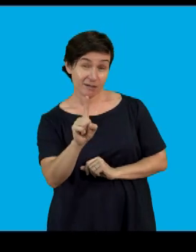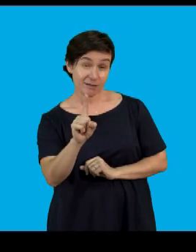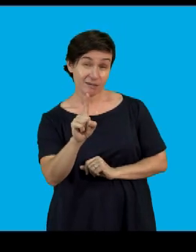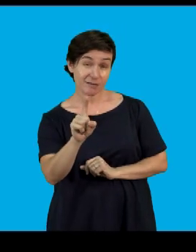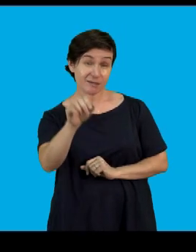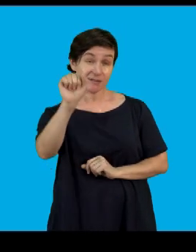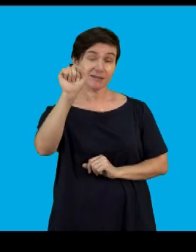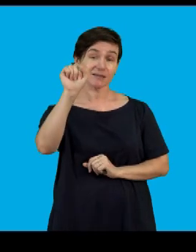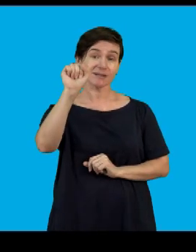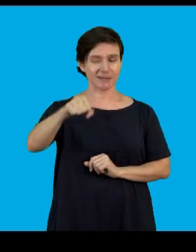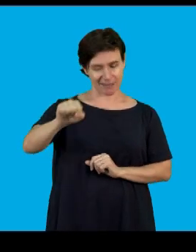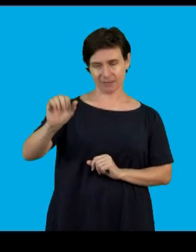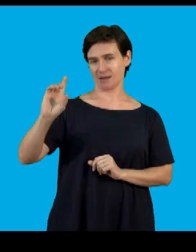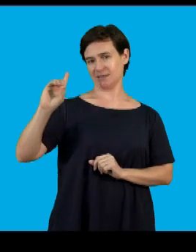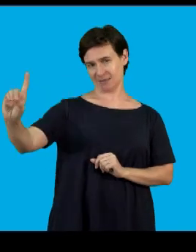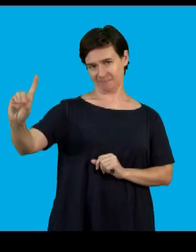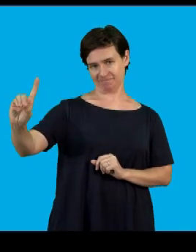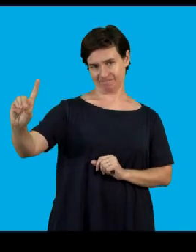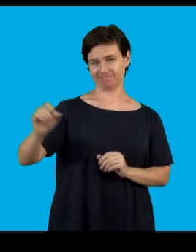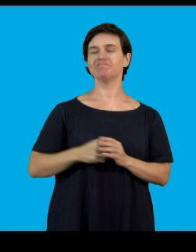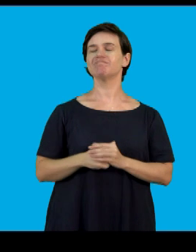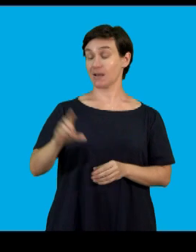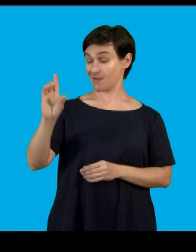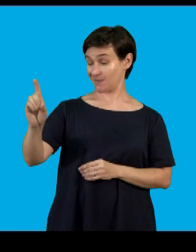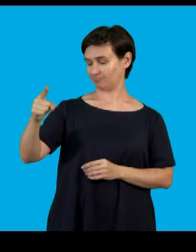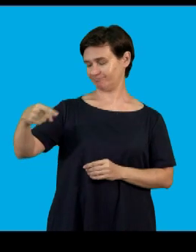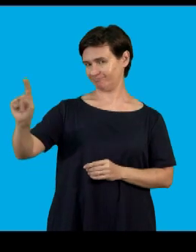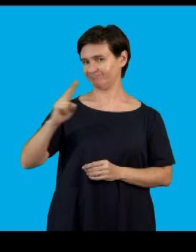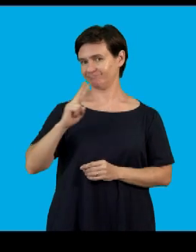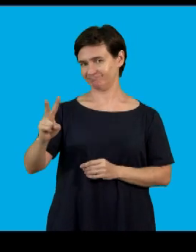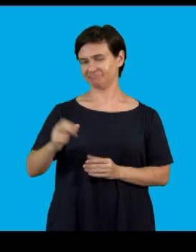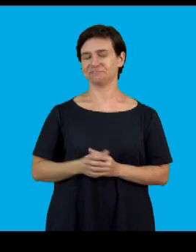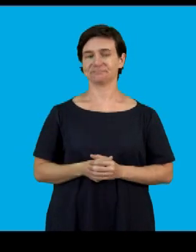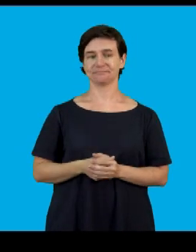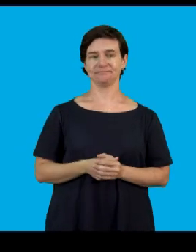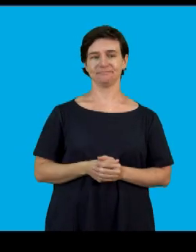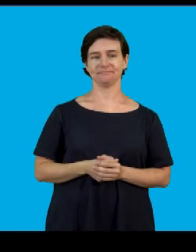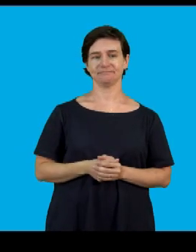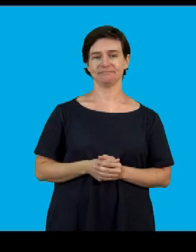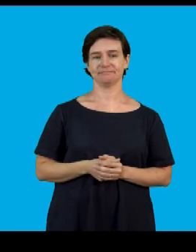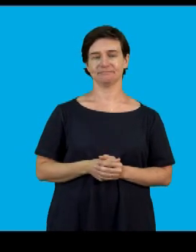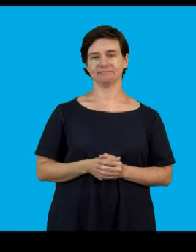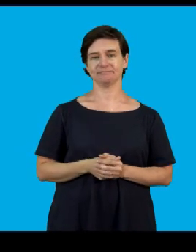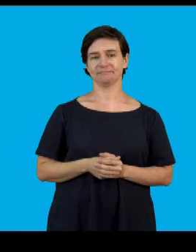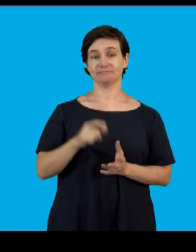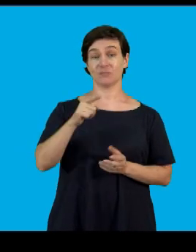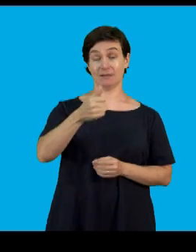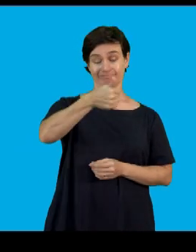what? Yes, it is D. D is the correct answer. Then